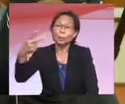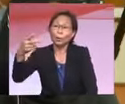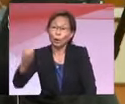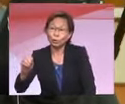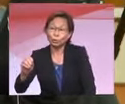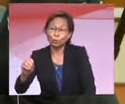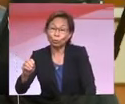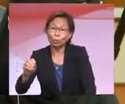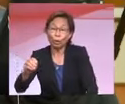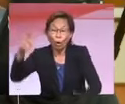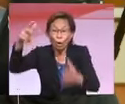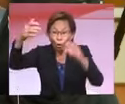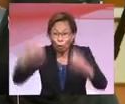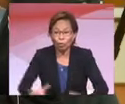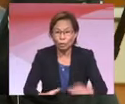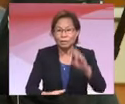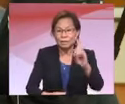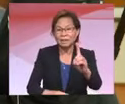that the